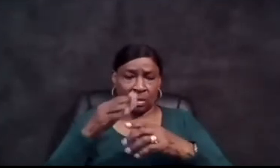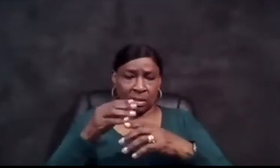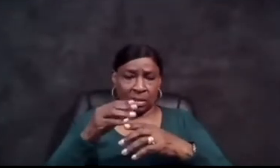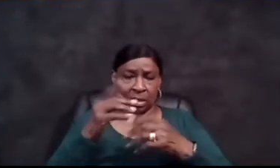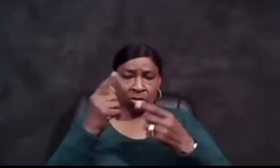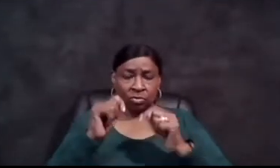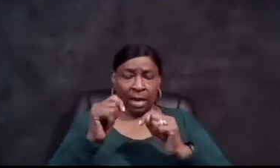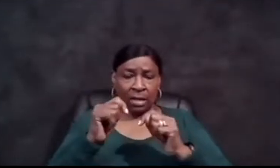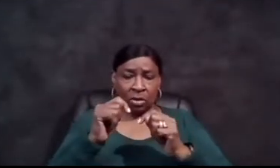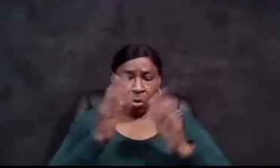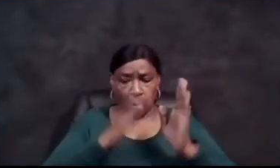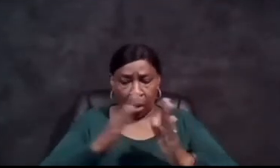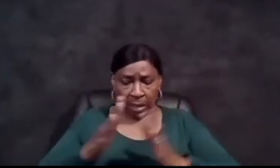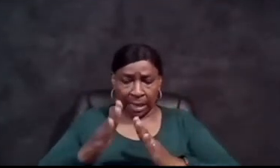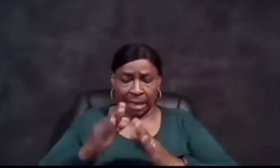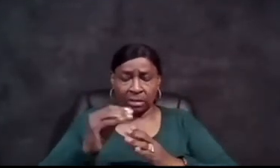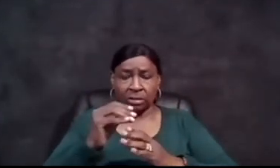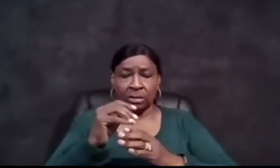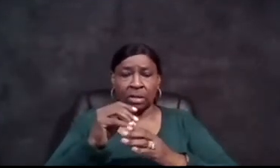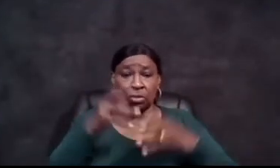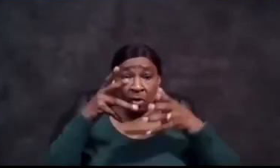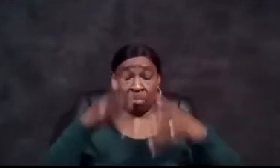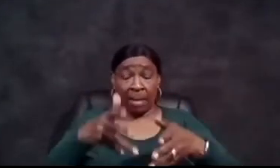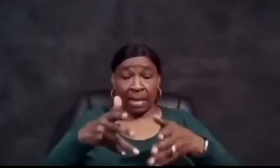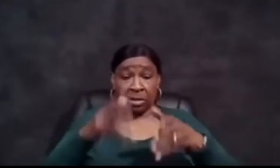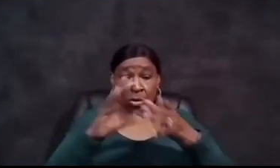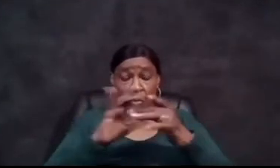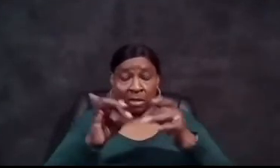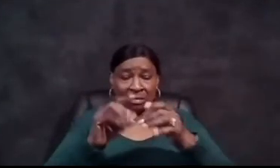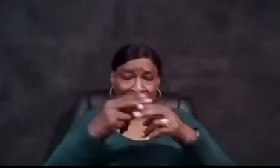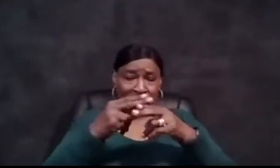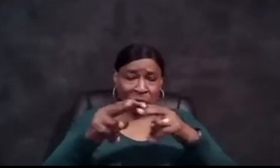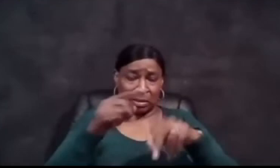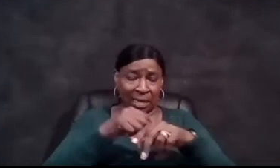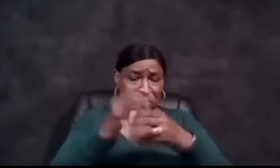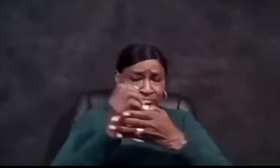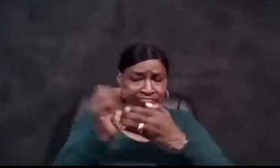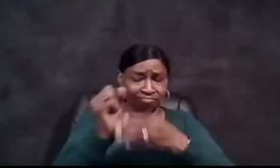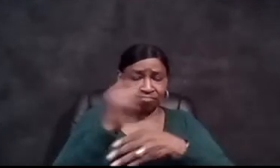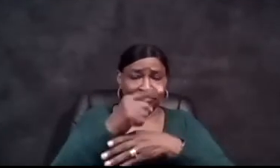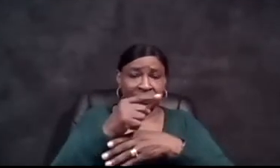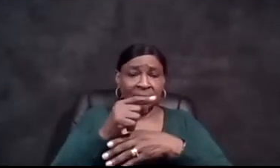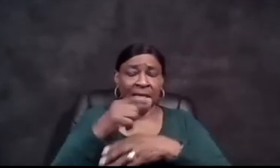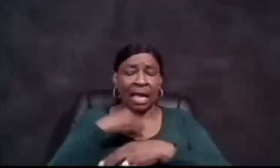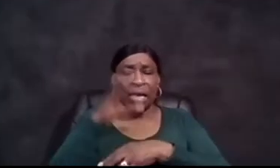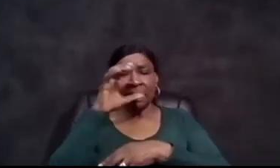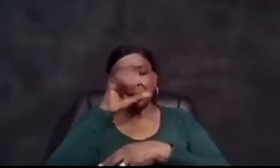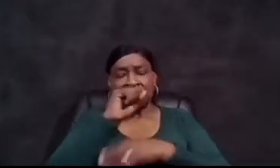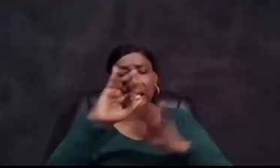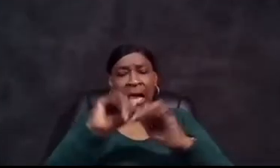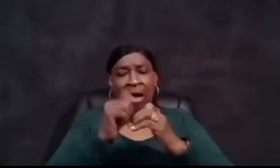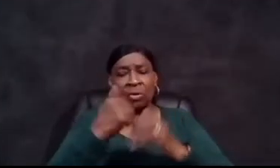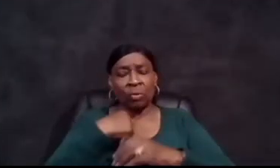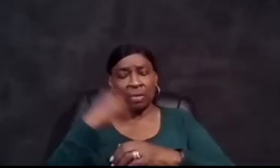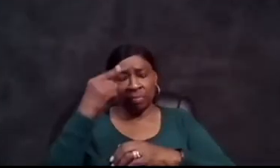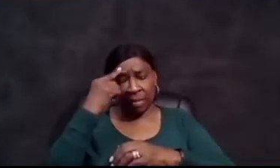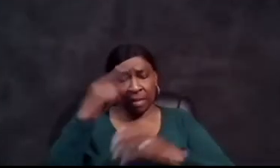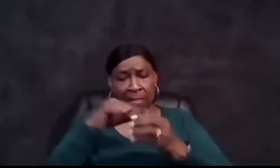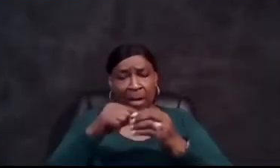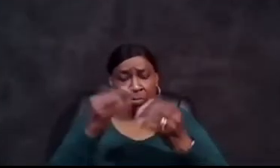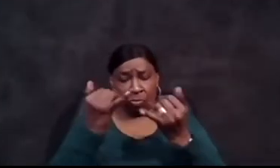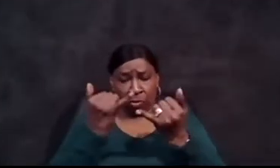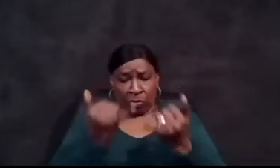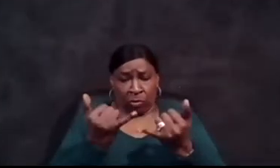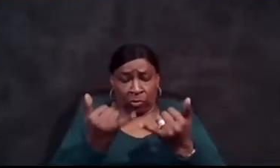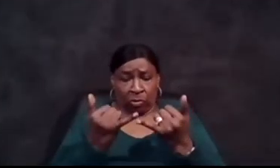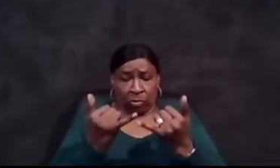remaining questions into one big question, since we're short on time. But I guess, how do we think about the current context? So